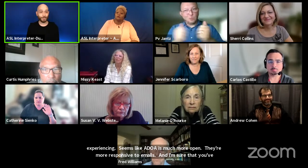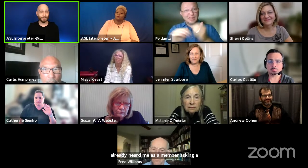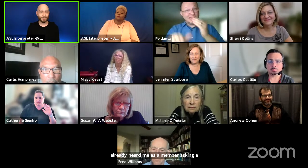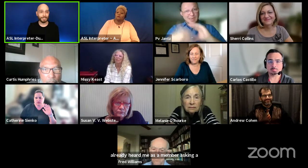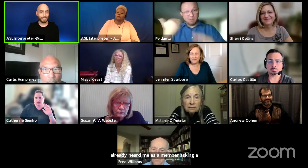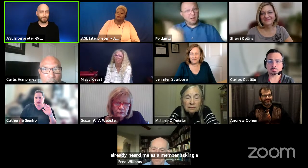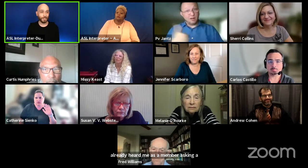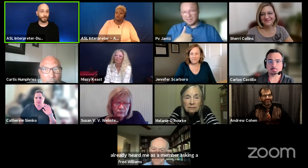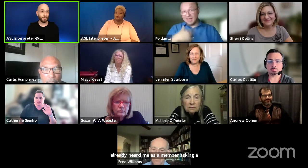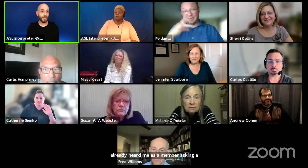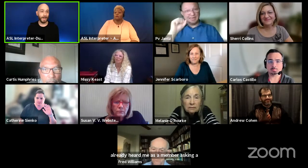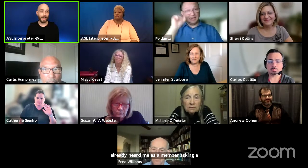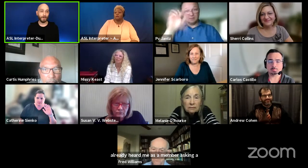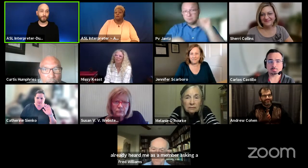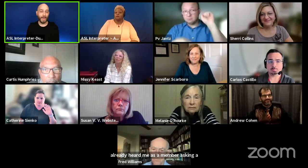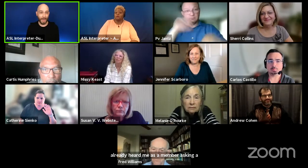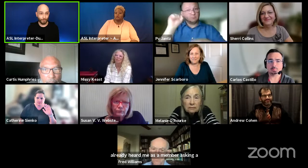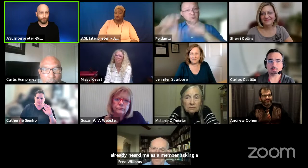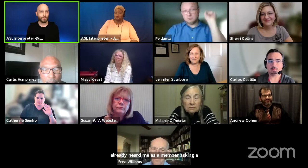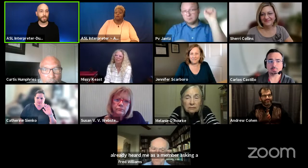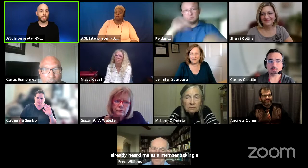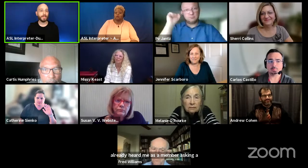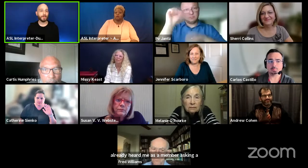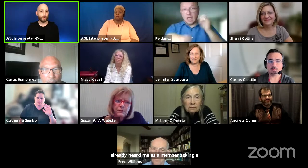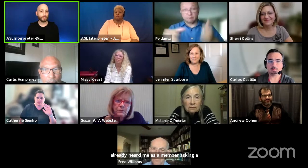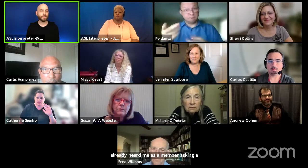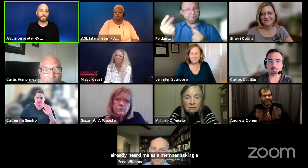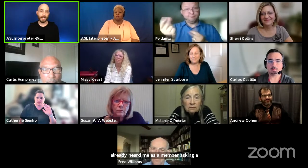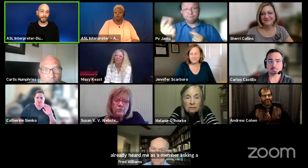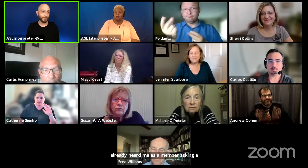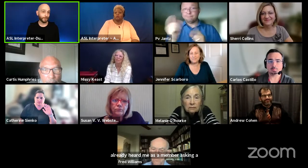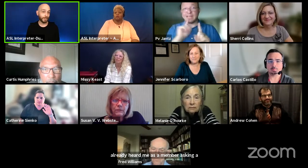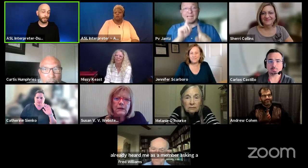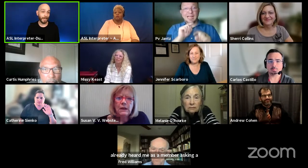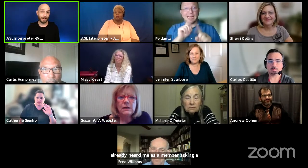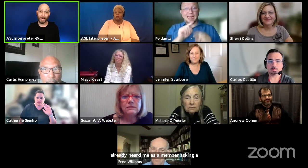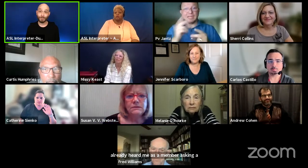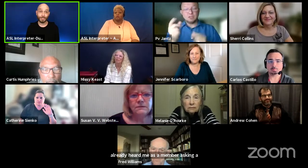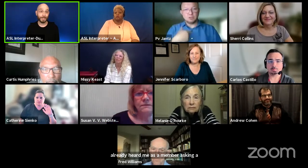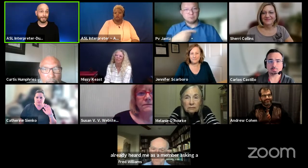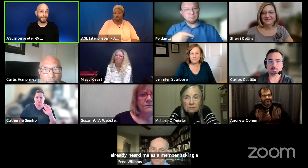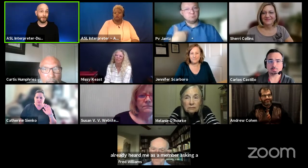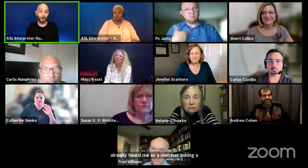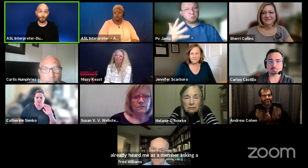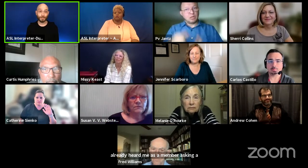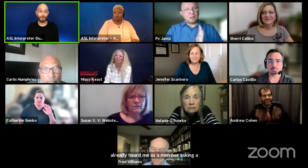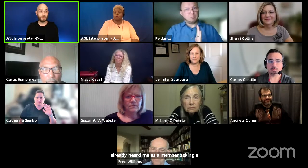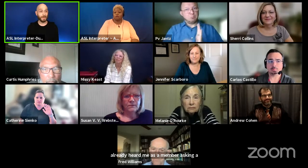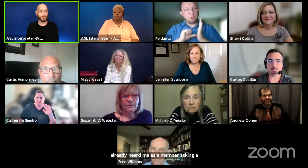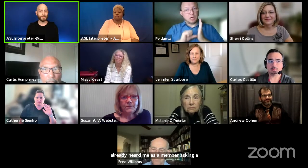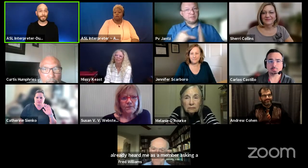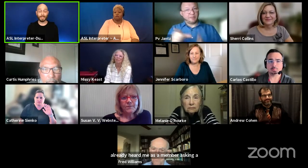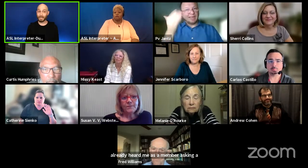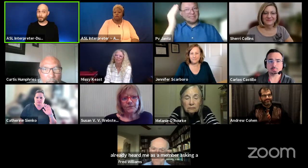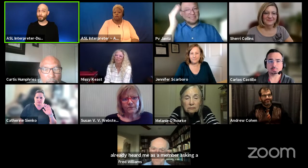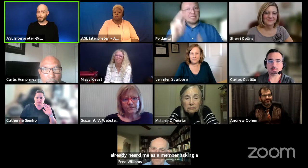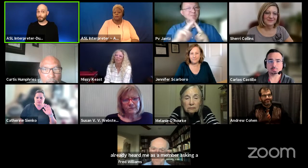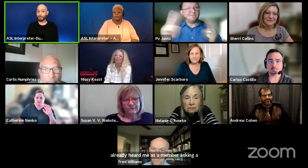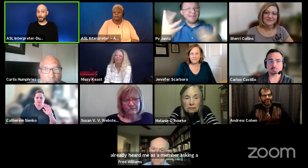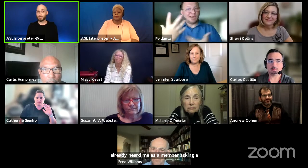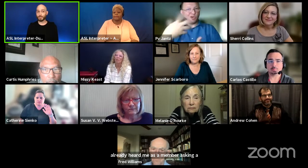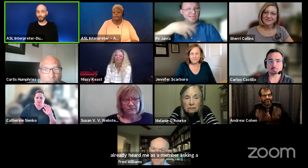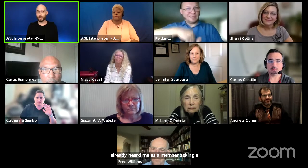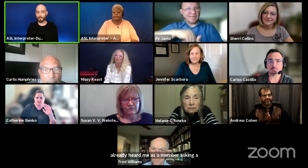the answers and to make sure that we have every question answered. And I've sent them a host of emails, and I've been